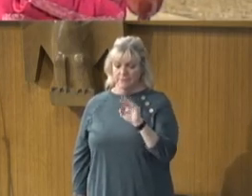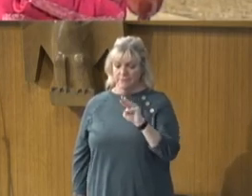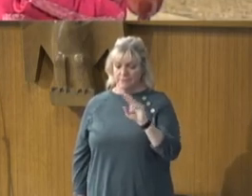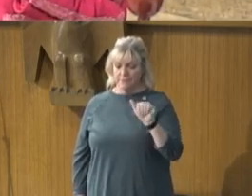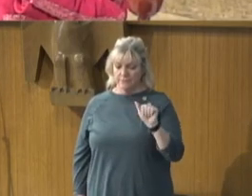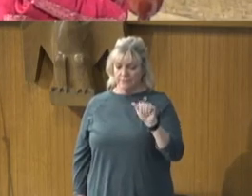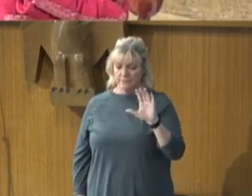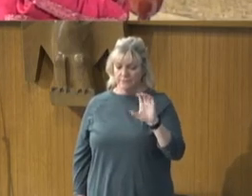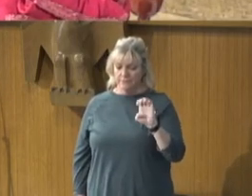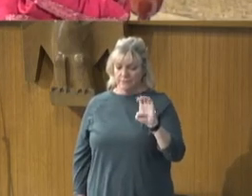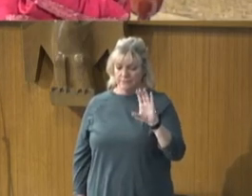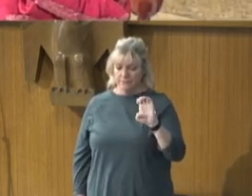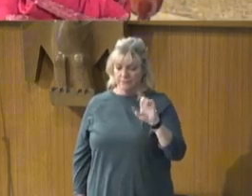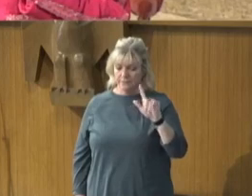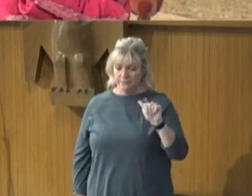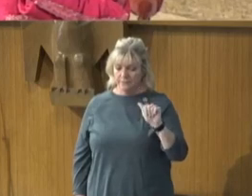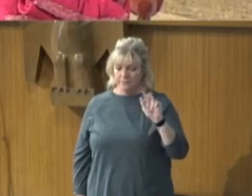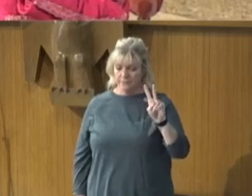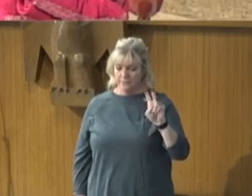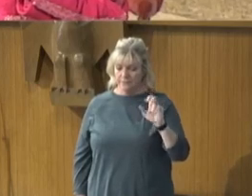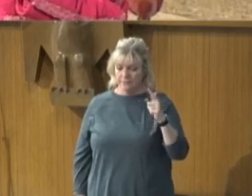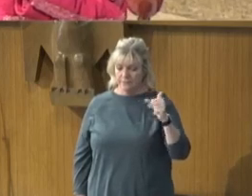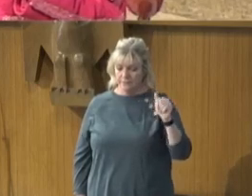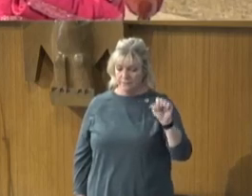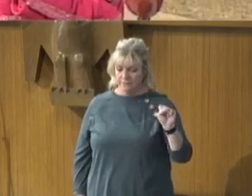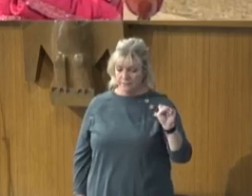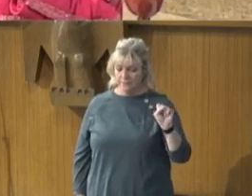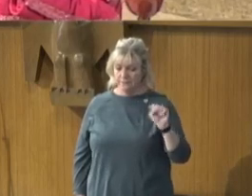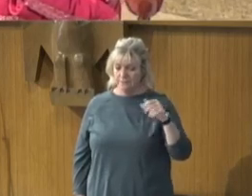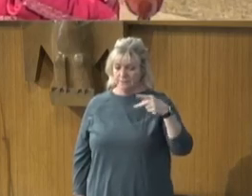Vilma Cecilia Vegas.